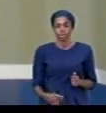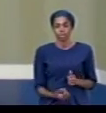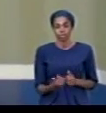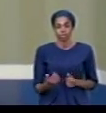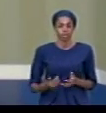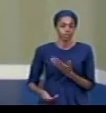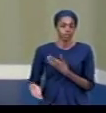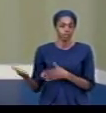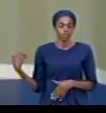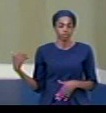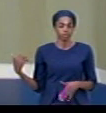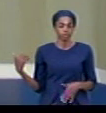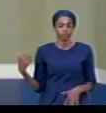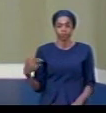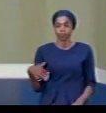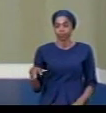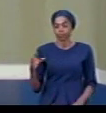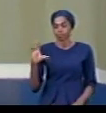Khan chairman,